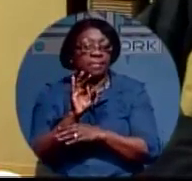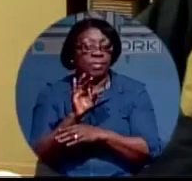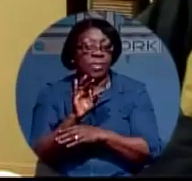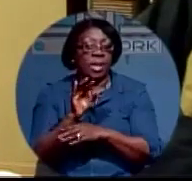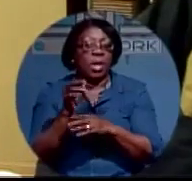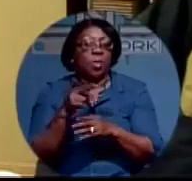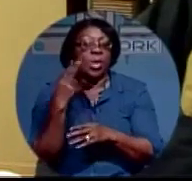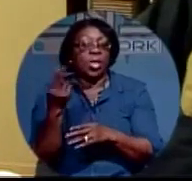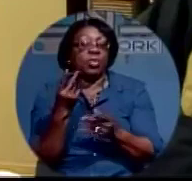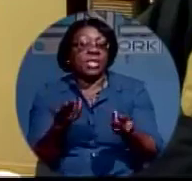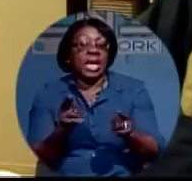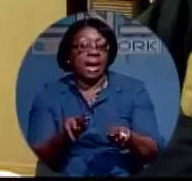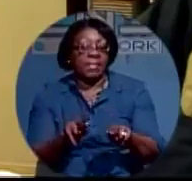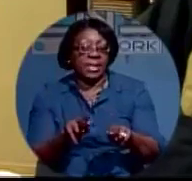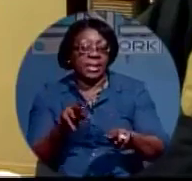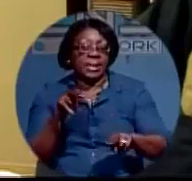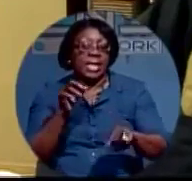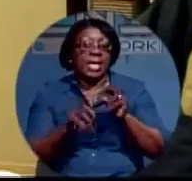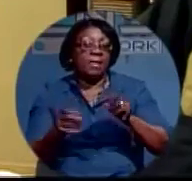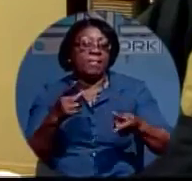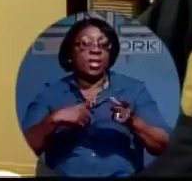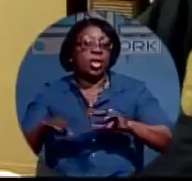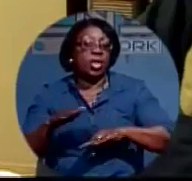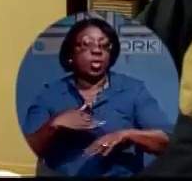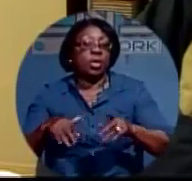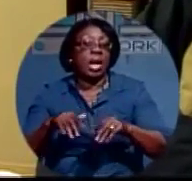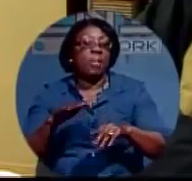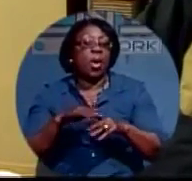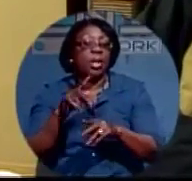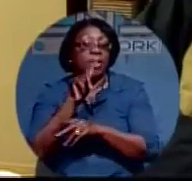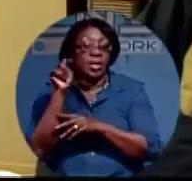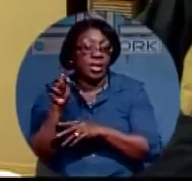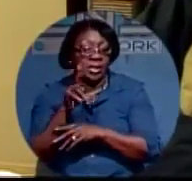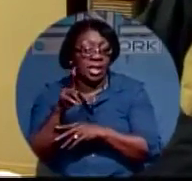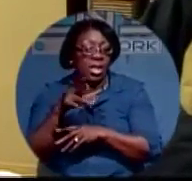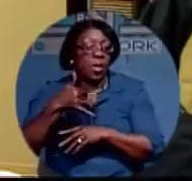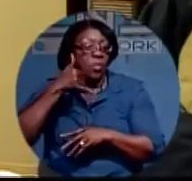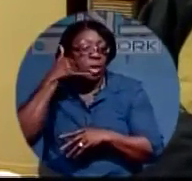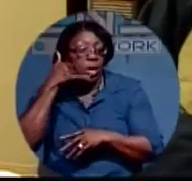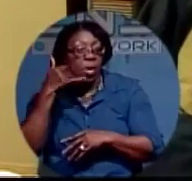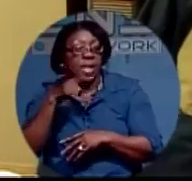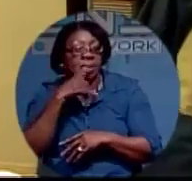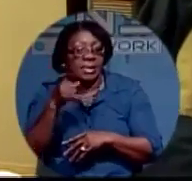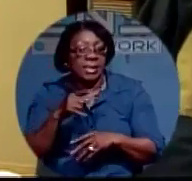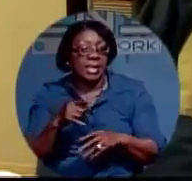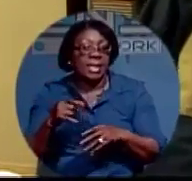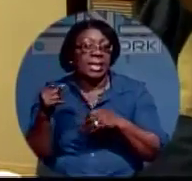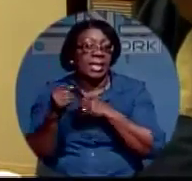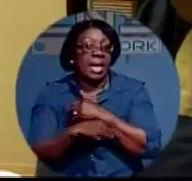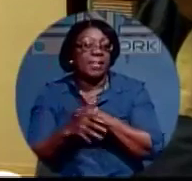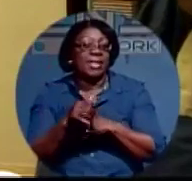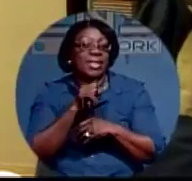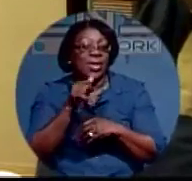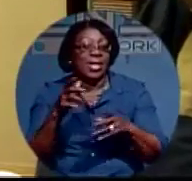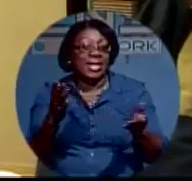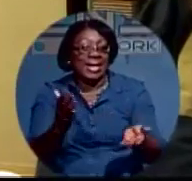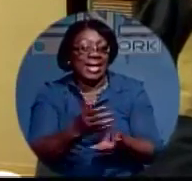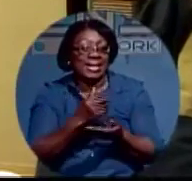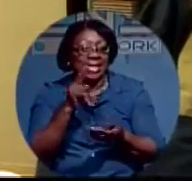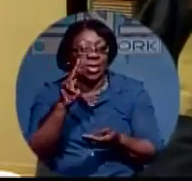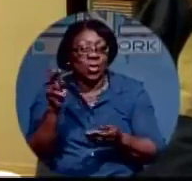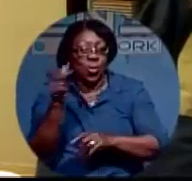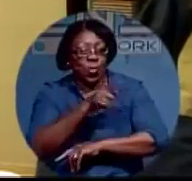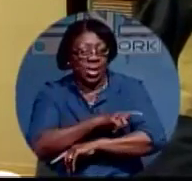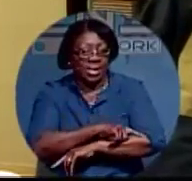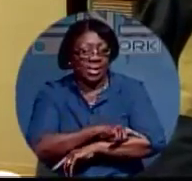But what usually happens if you don't come on that Thursday, on that Friday you will call and say that your garbage hasn't been collected in 2 weeks, but really you've only